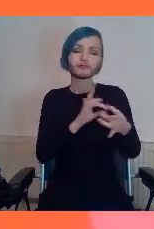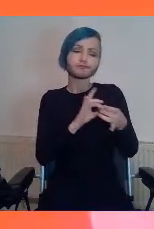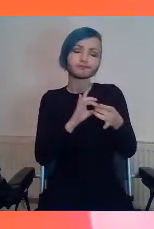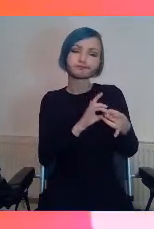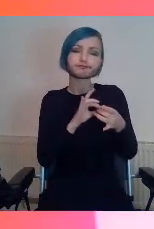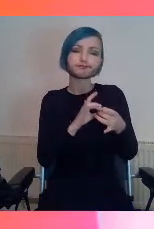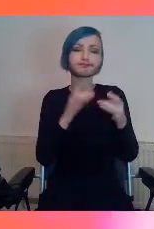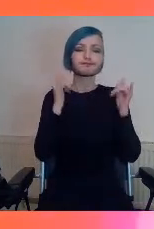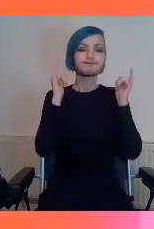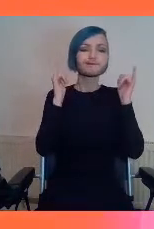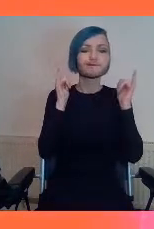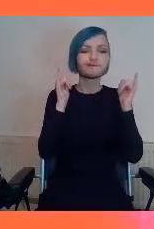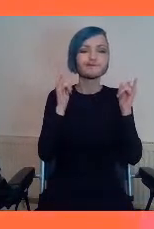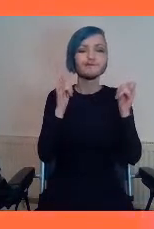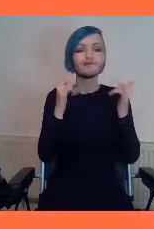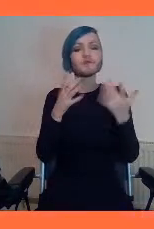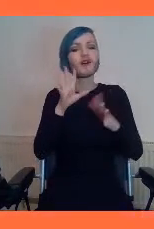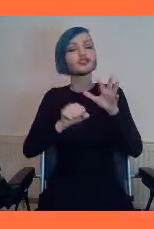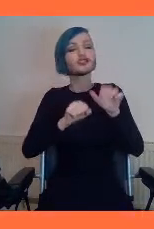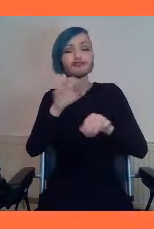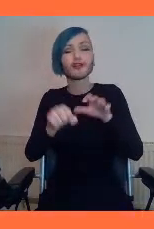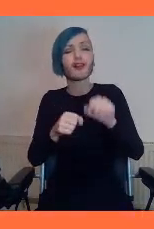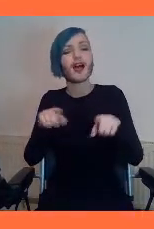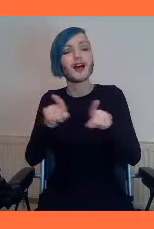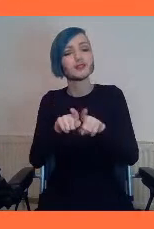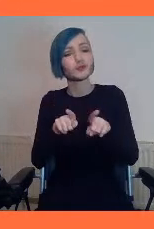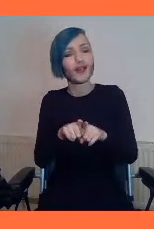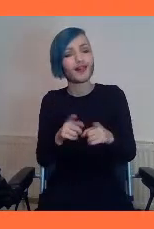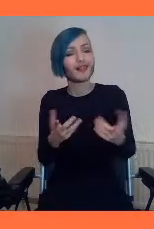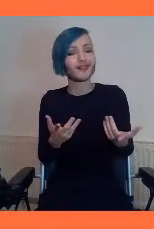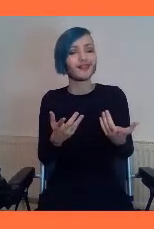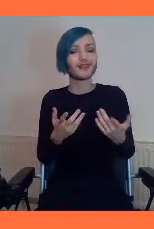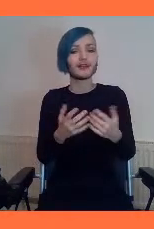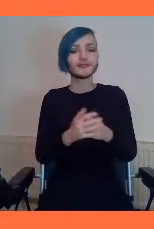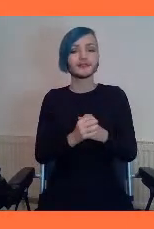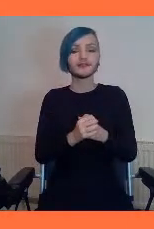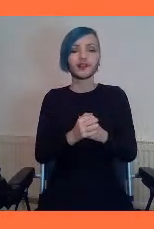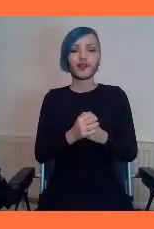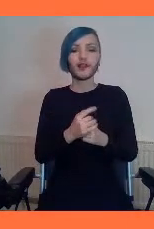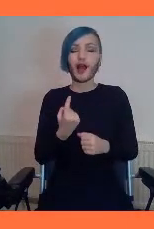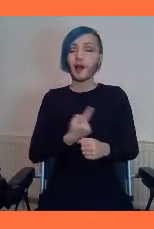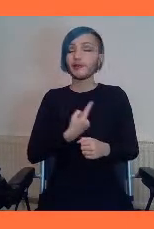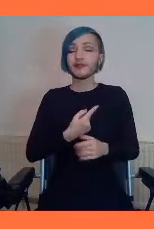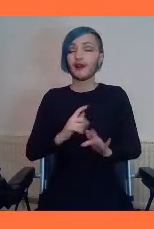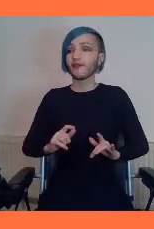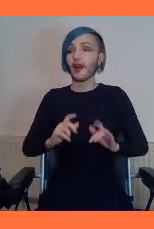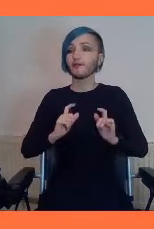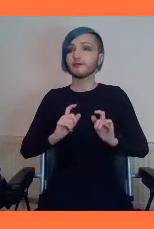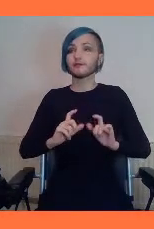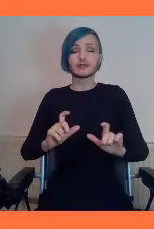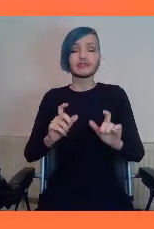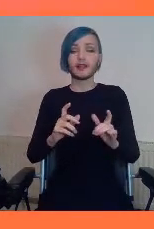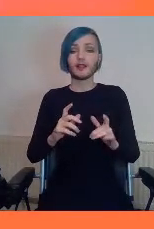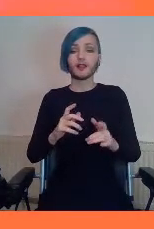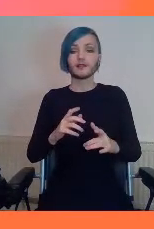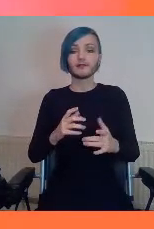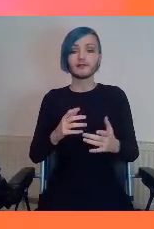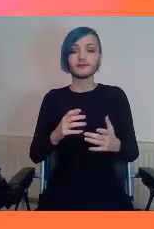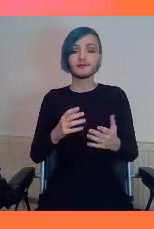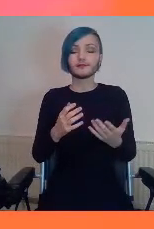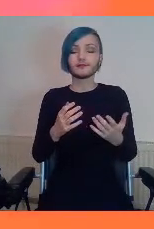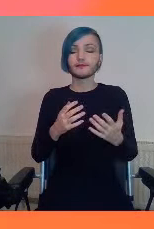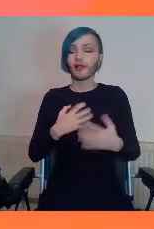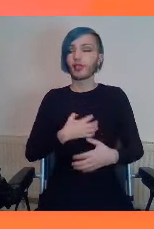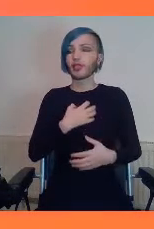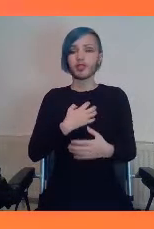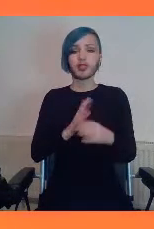celebration, but also the struggle. So, I mean, I'm still not over what the story is that Auntie Ella just said